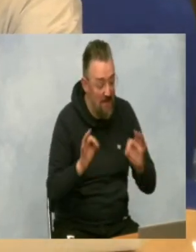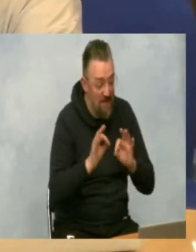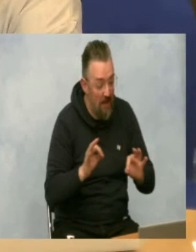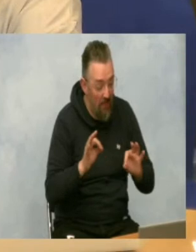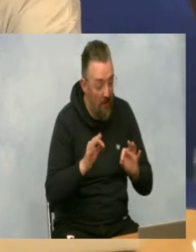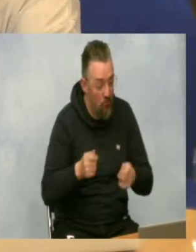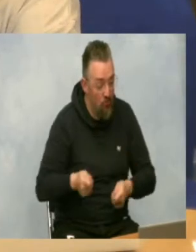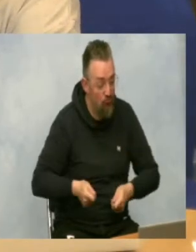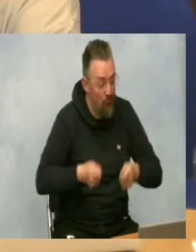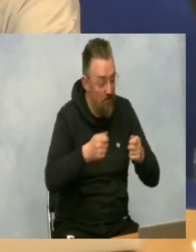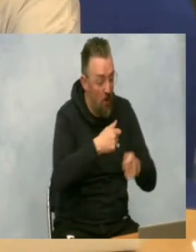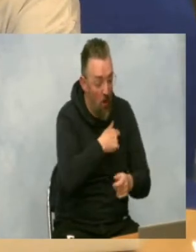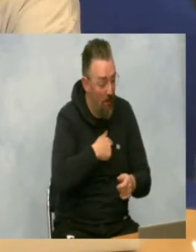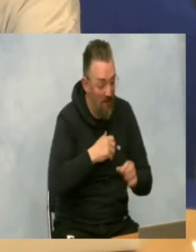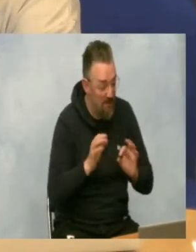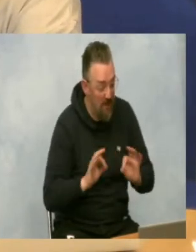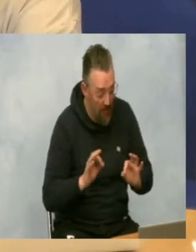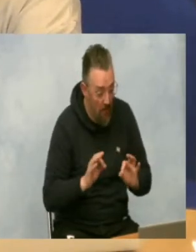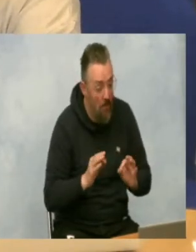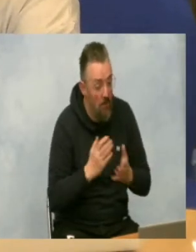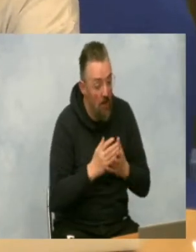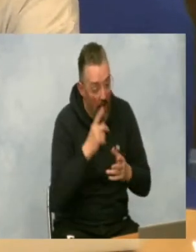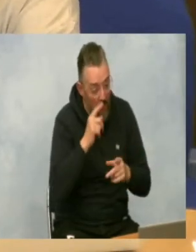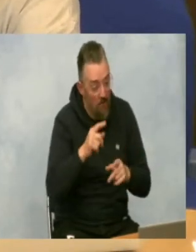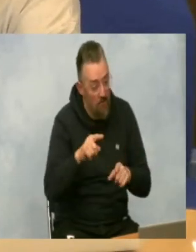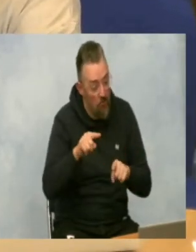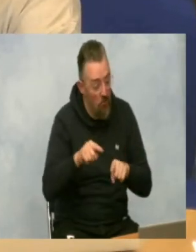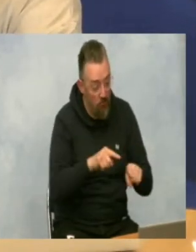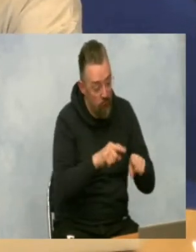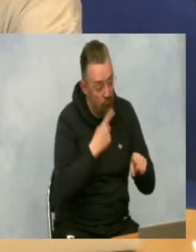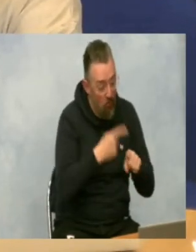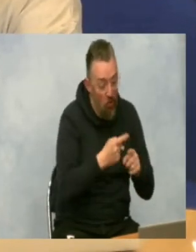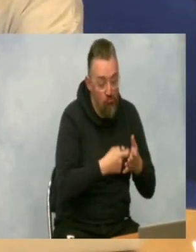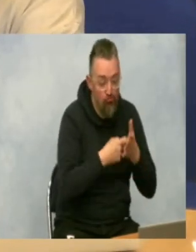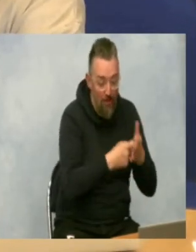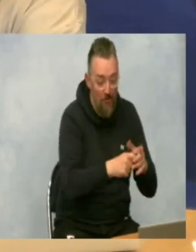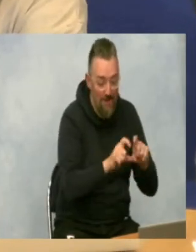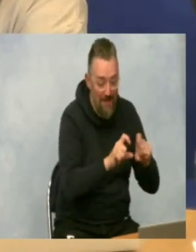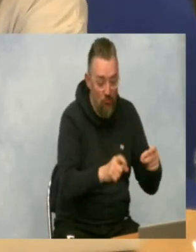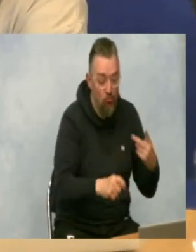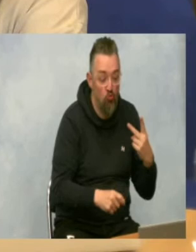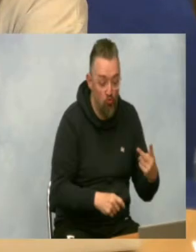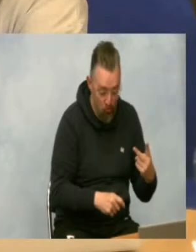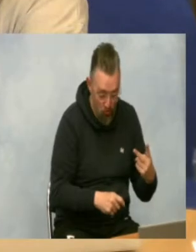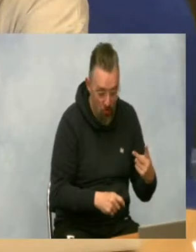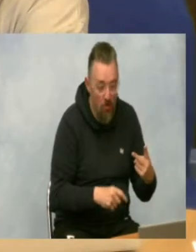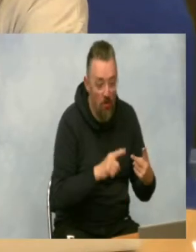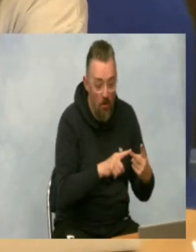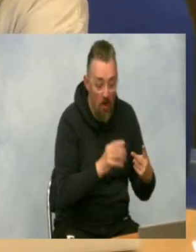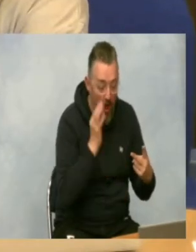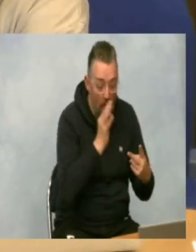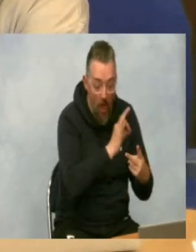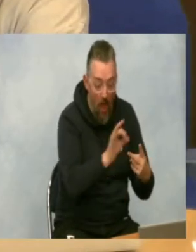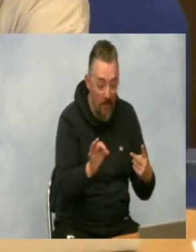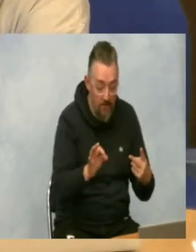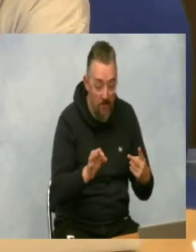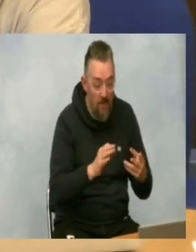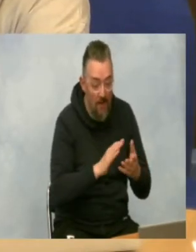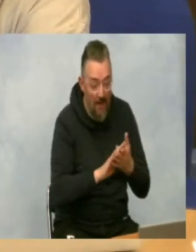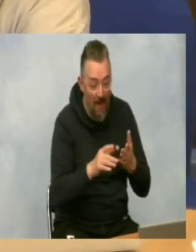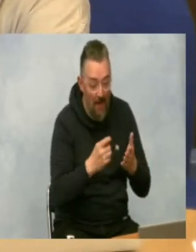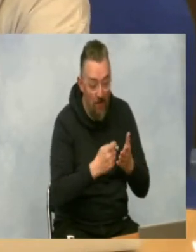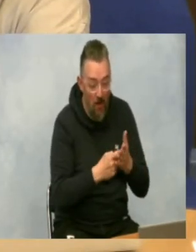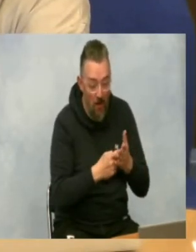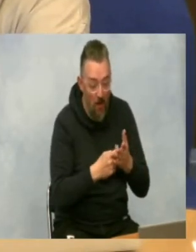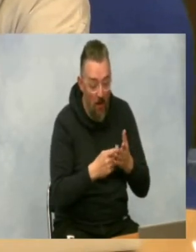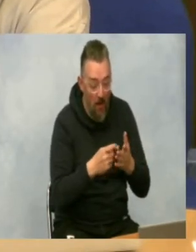to committee this morning, so if I can refer you back to the recommendations in section 2, and ask that the Housing and Technical Resources budget